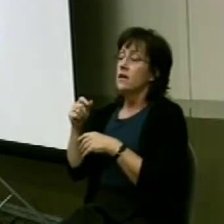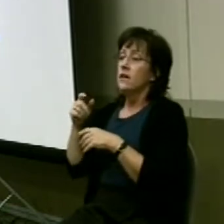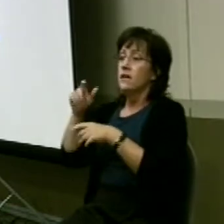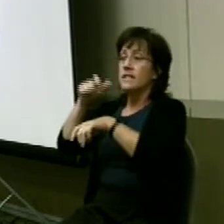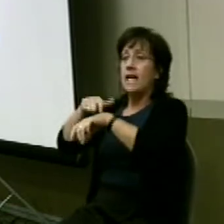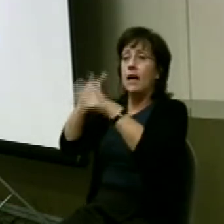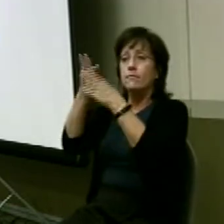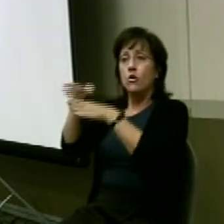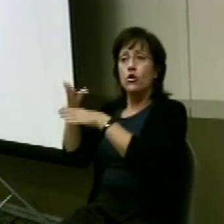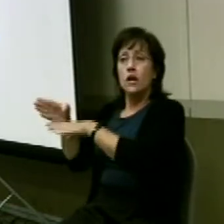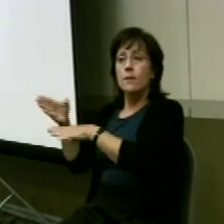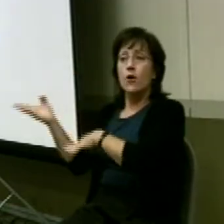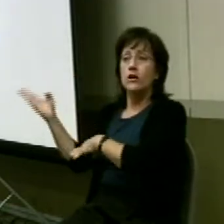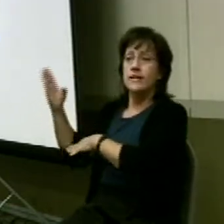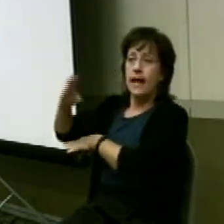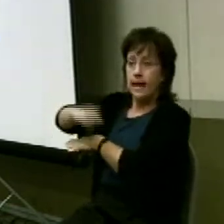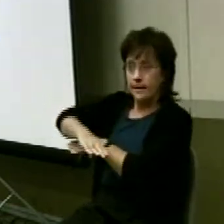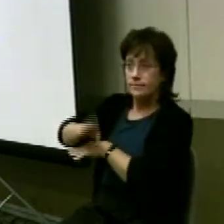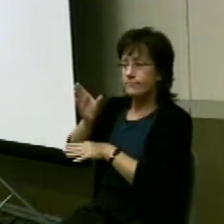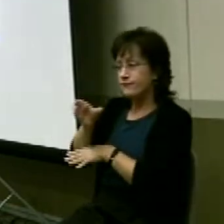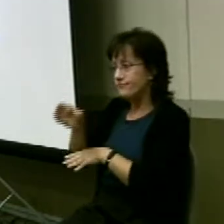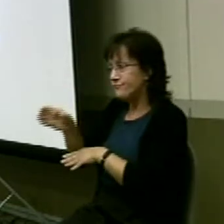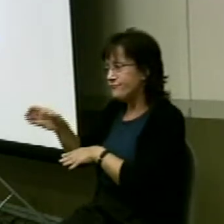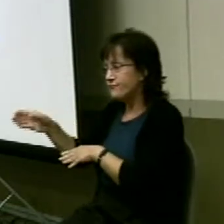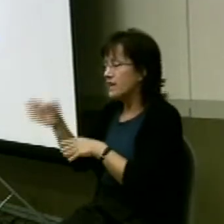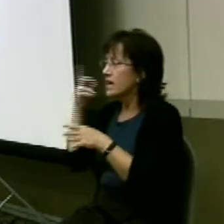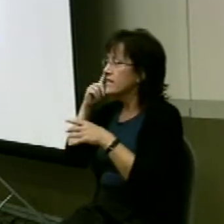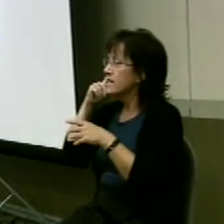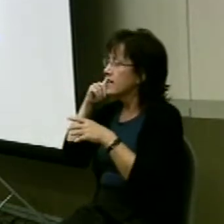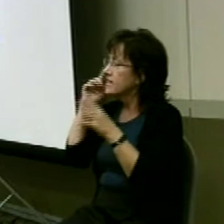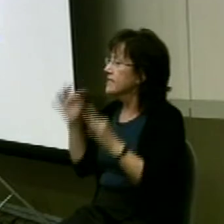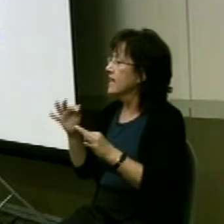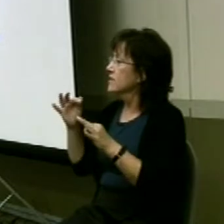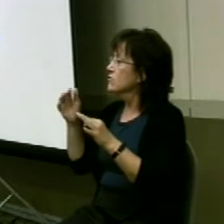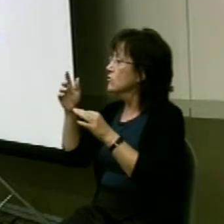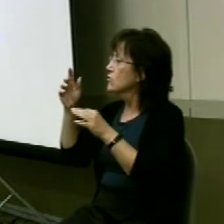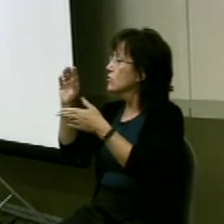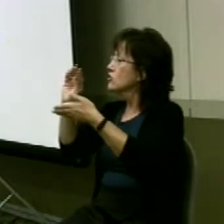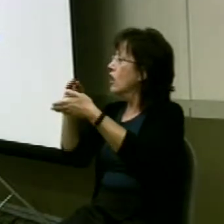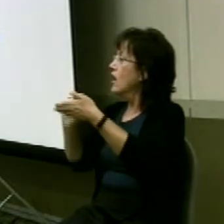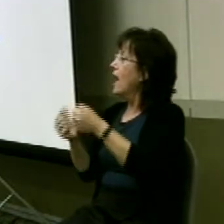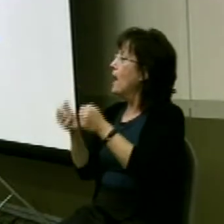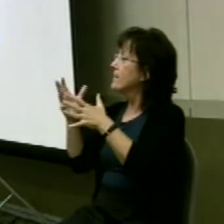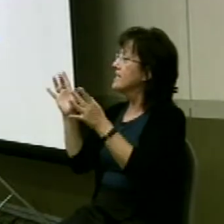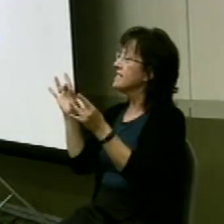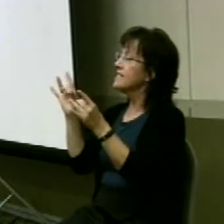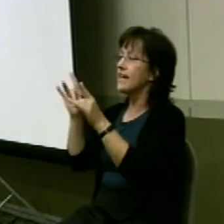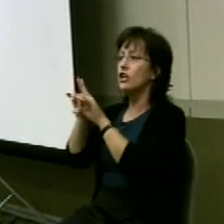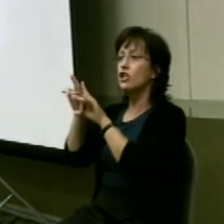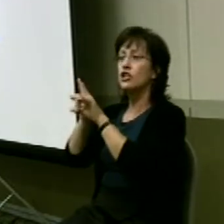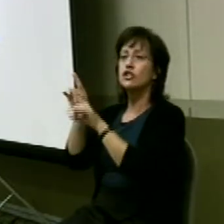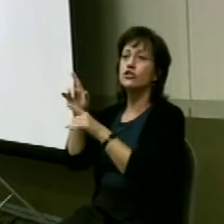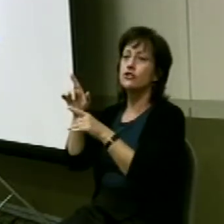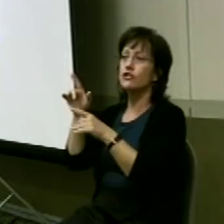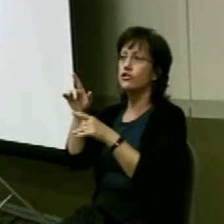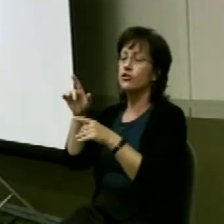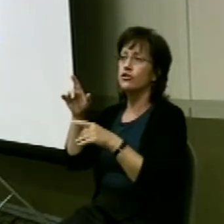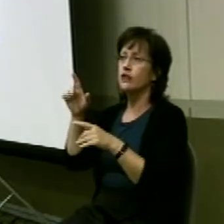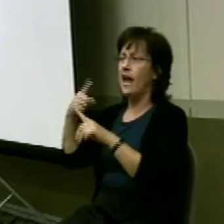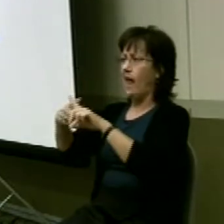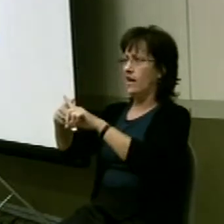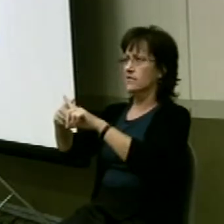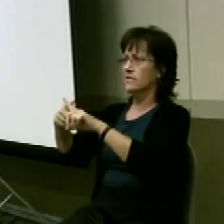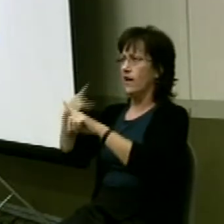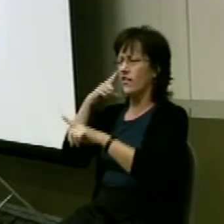data collection sheet. The times broken up during the day. They actually decided to chart how many stickers